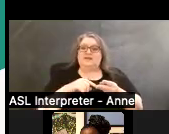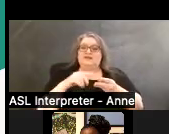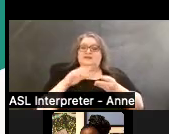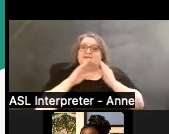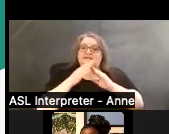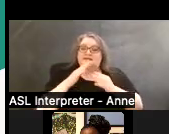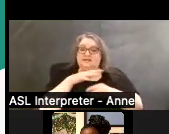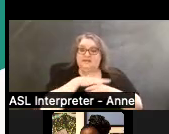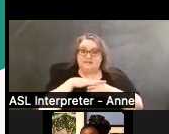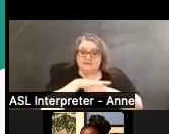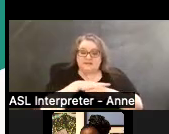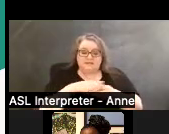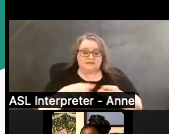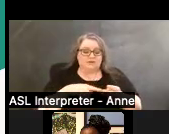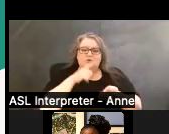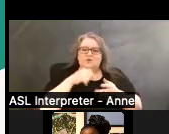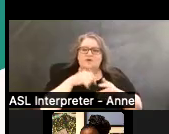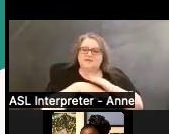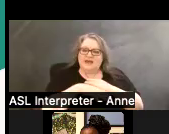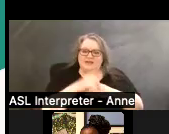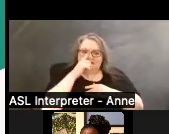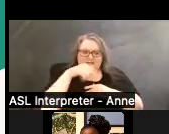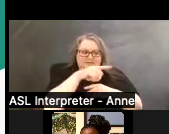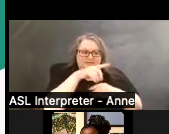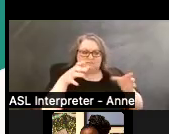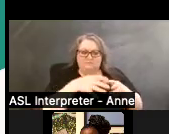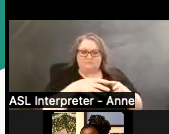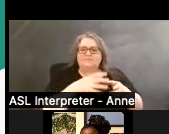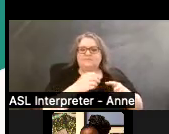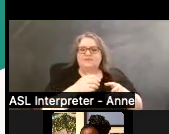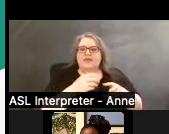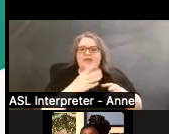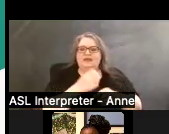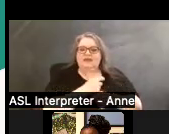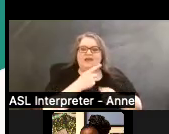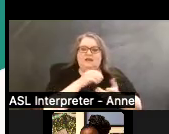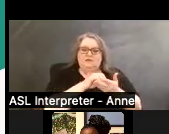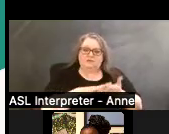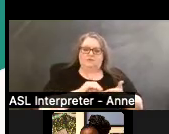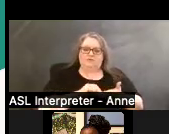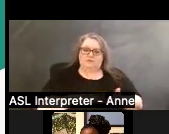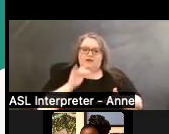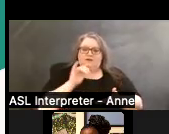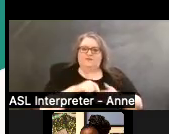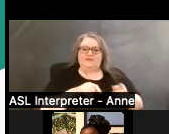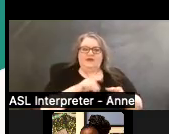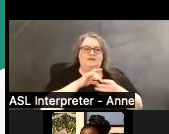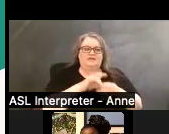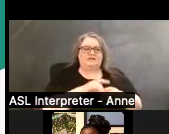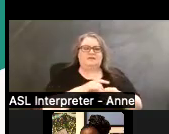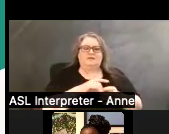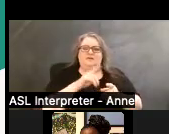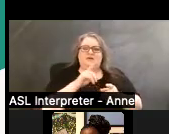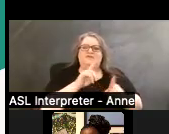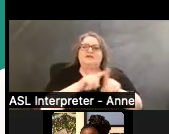has access to you? And really getting a disaggregated record of that along the lines of the different